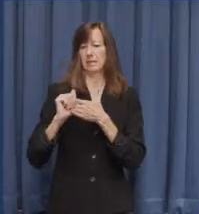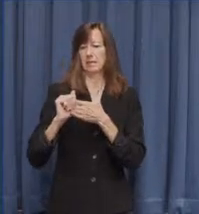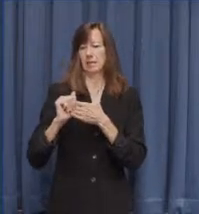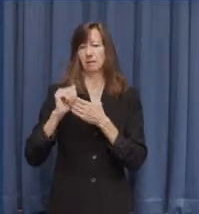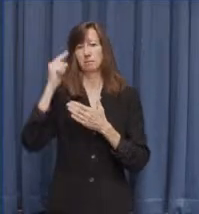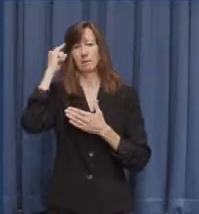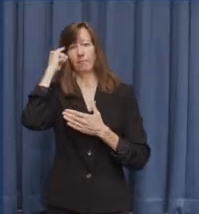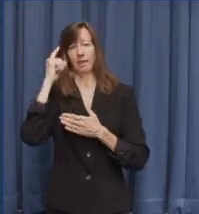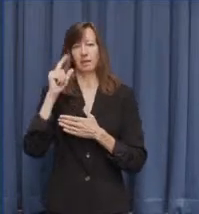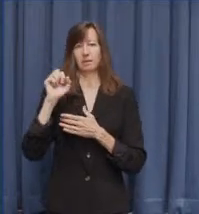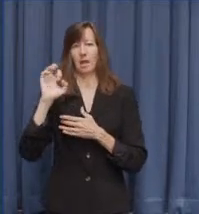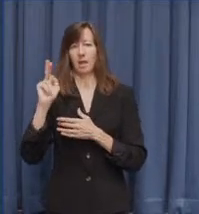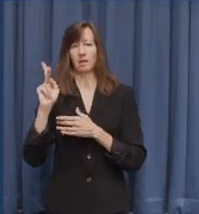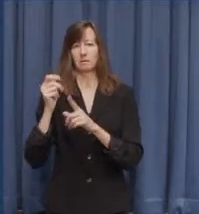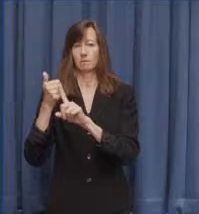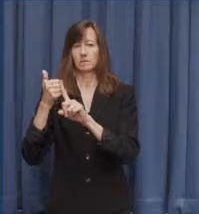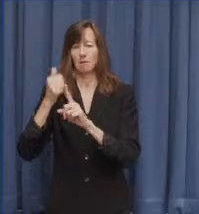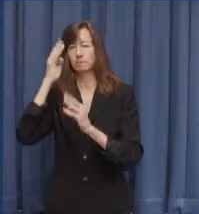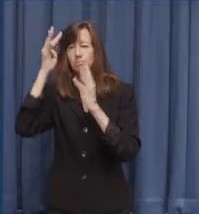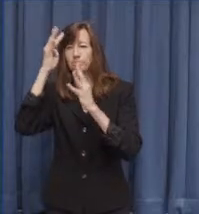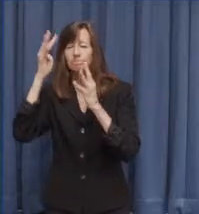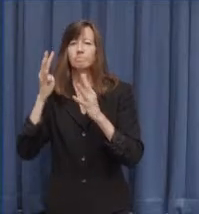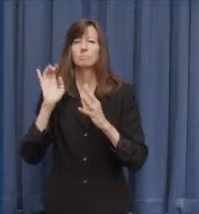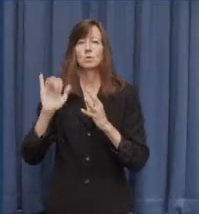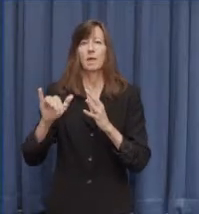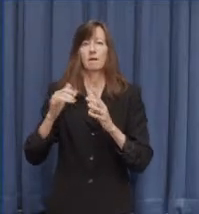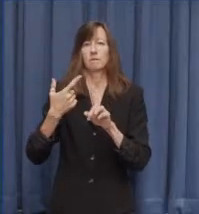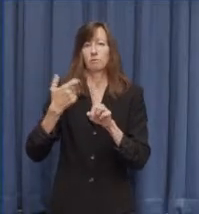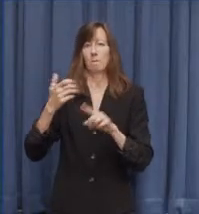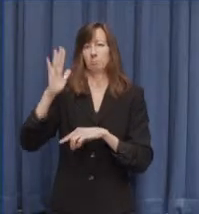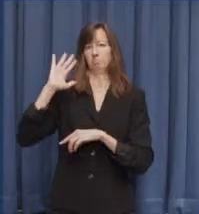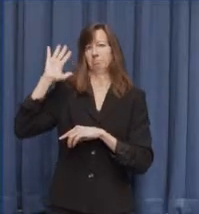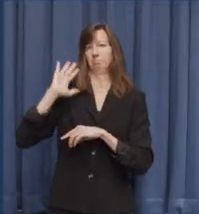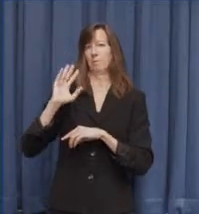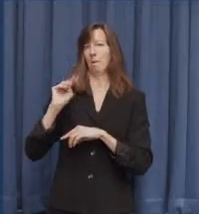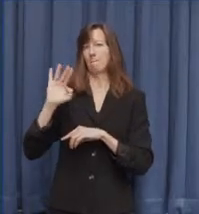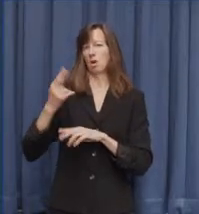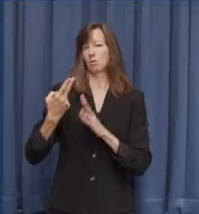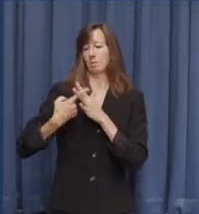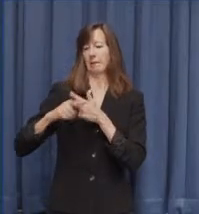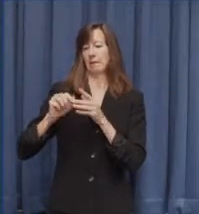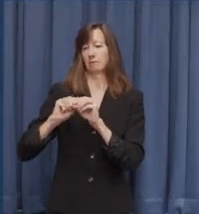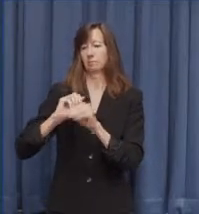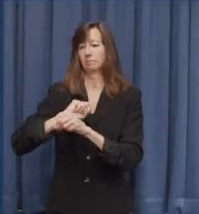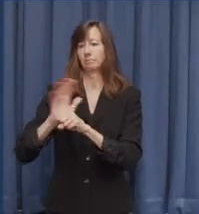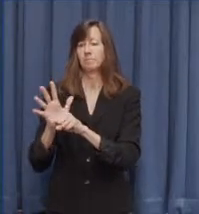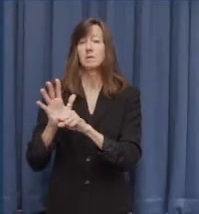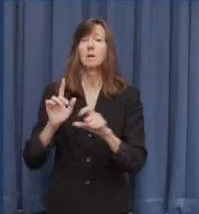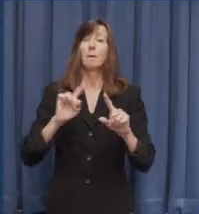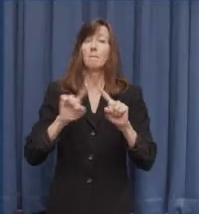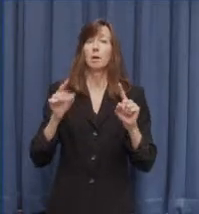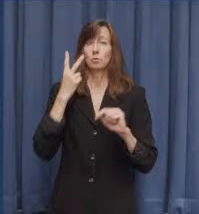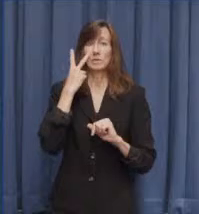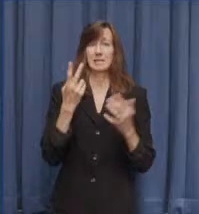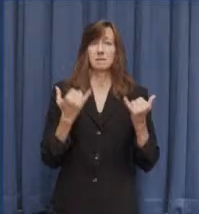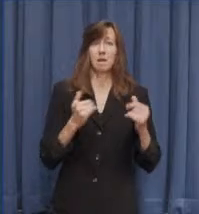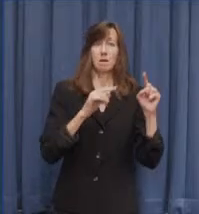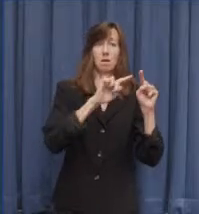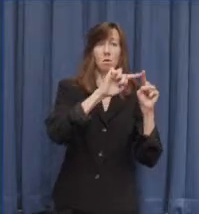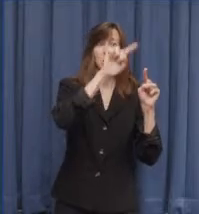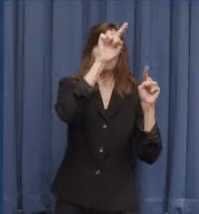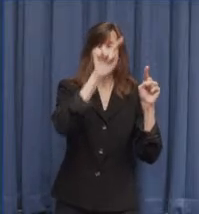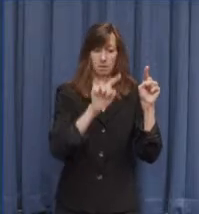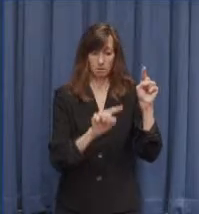You can see temporally that we really are right around the bottom of that first trough there in July of 2020. But the